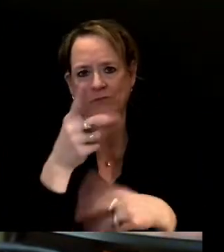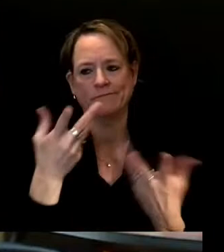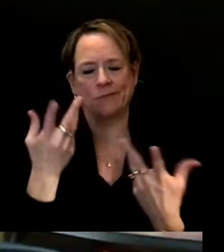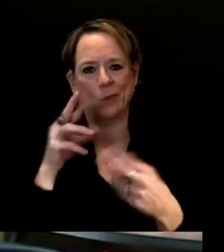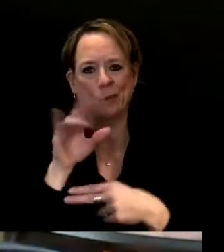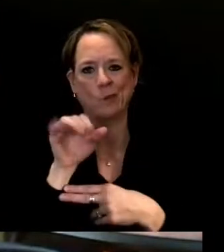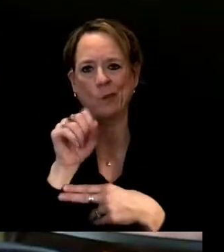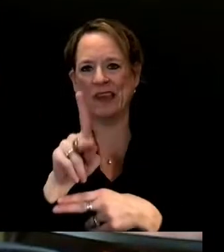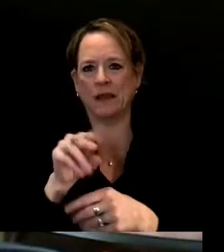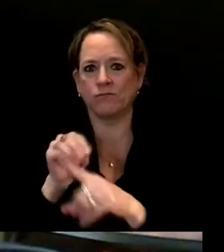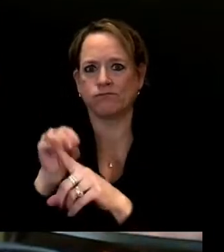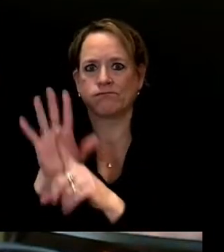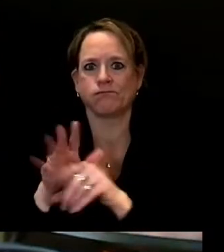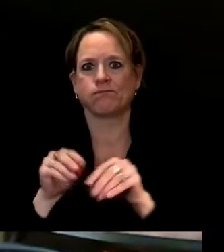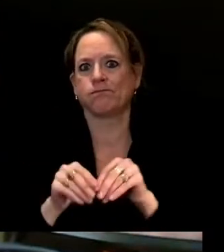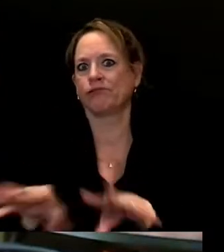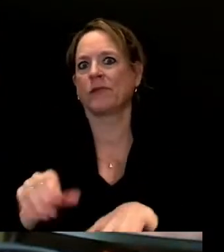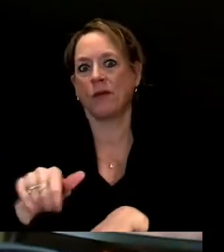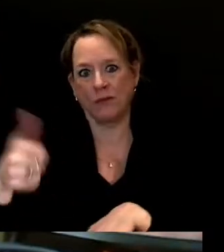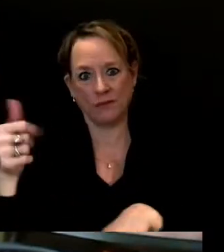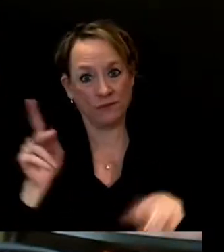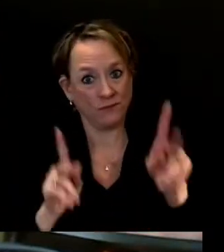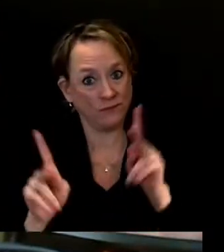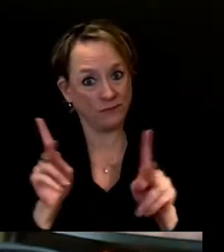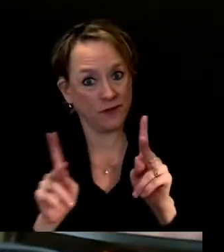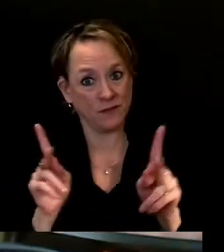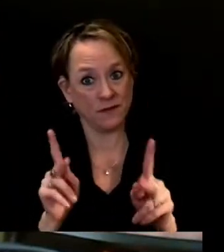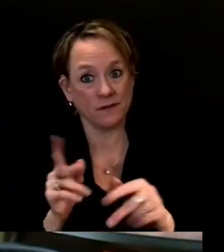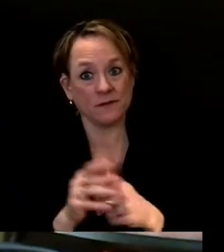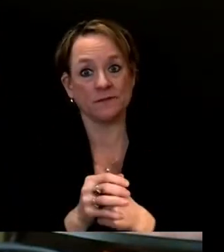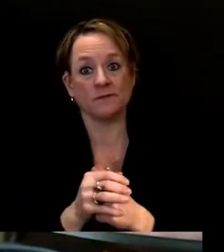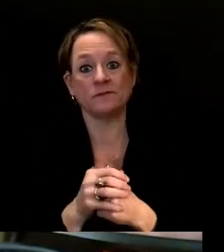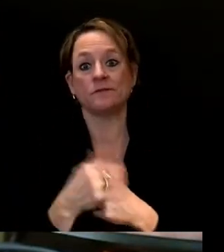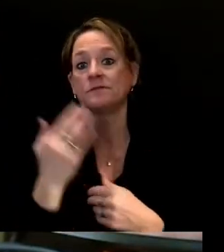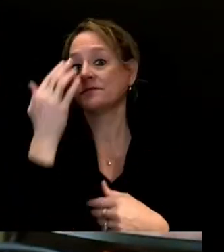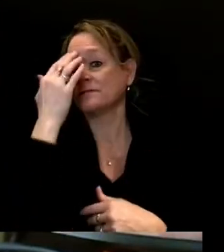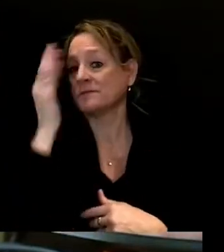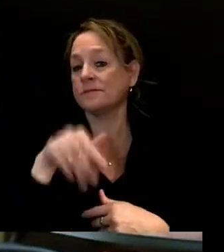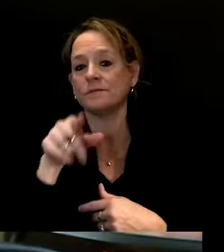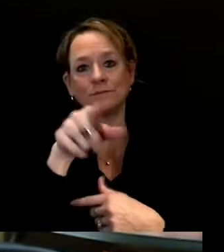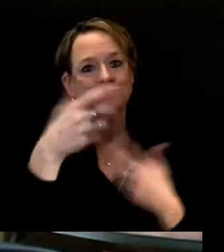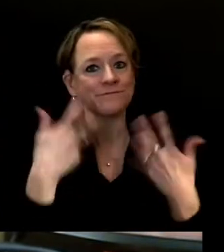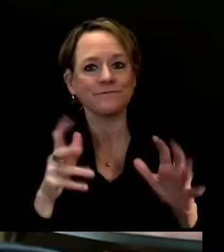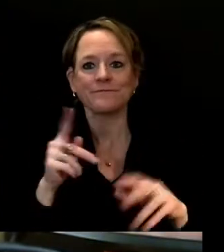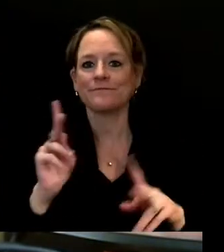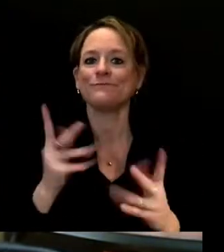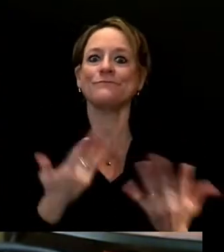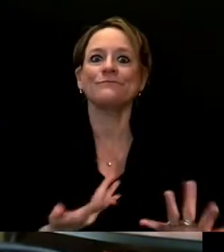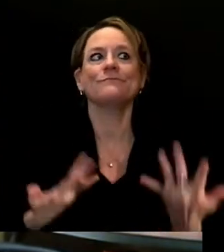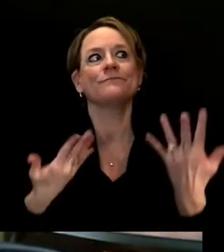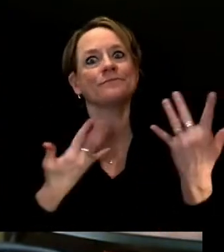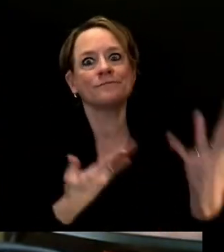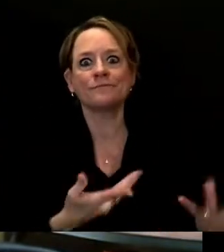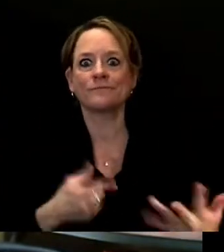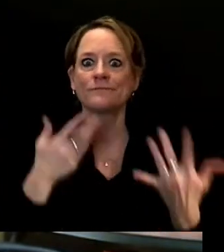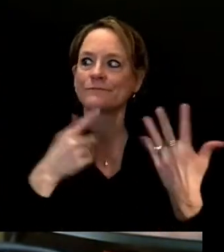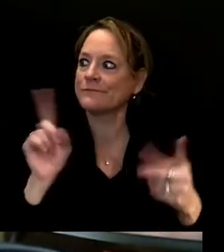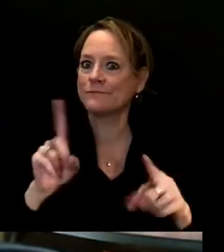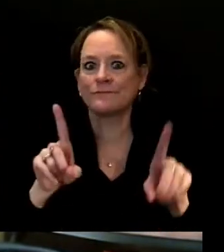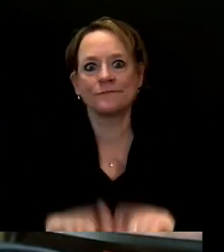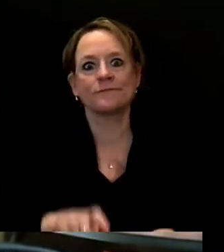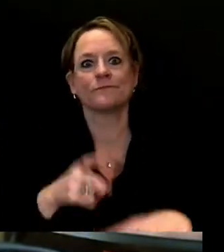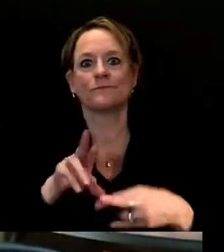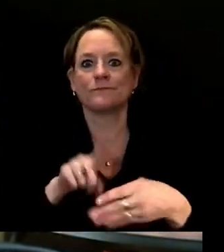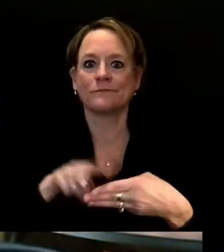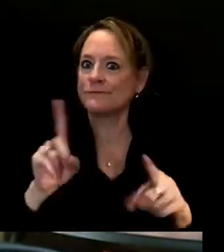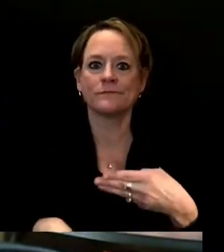that waiting is challenging for people, and we really need you to be doing what you can to keep others around you safe while you are waiting for